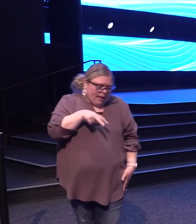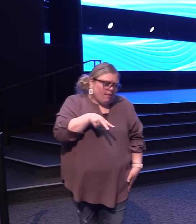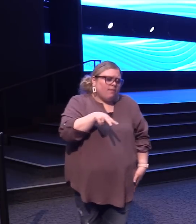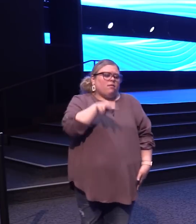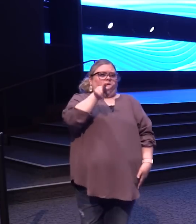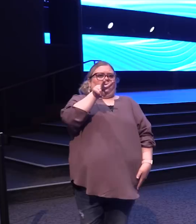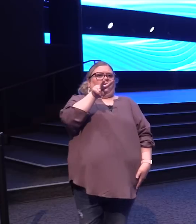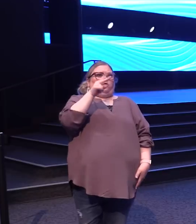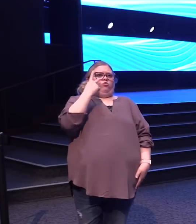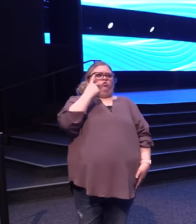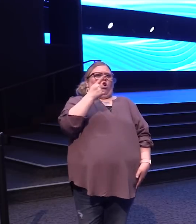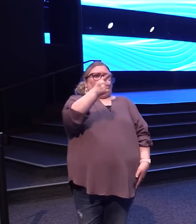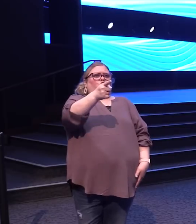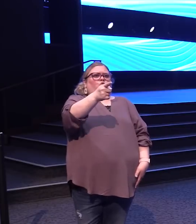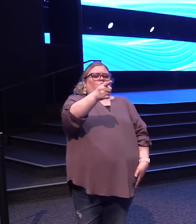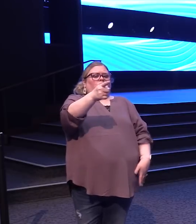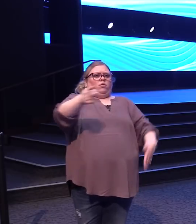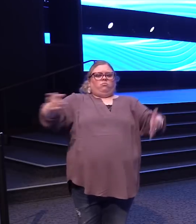and I saw you.